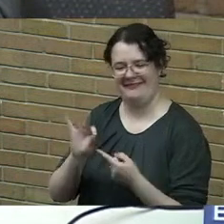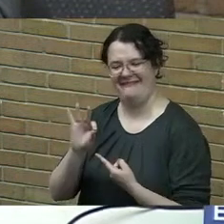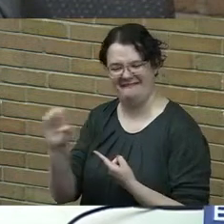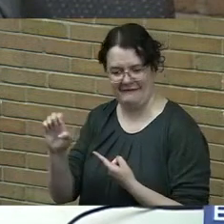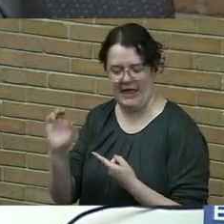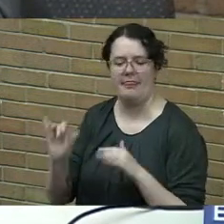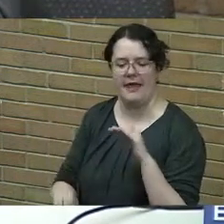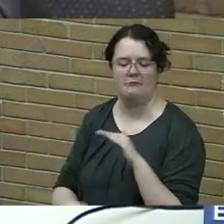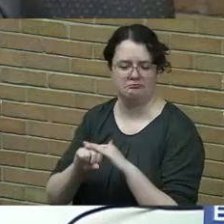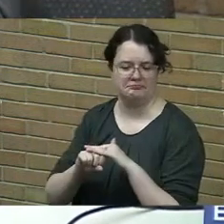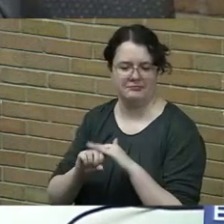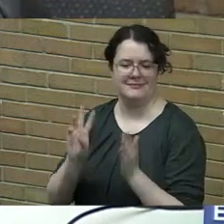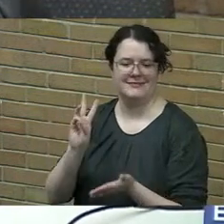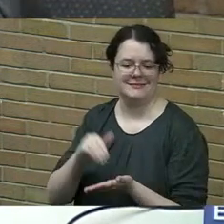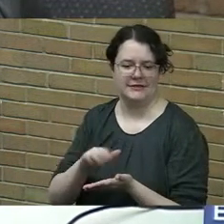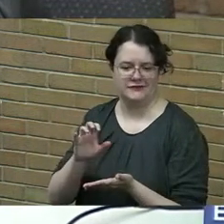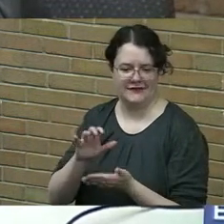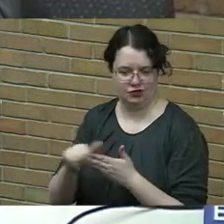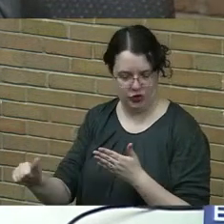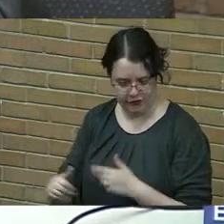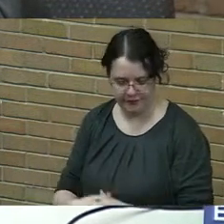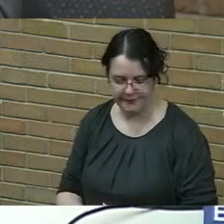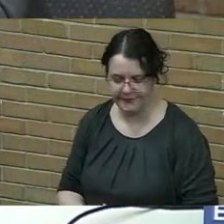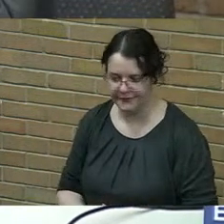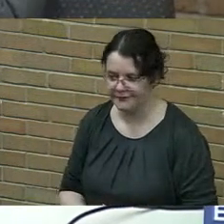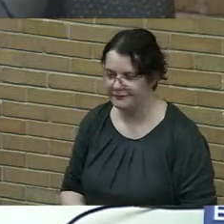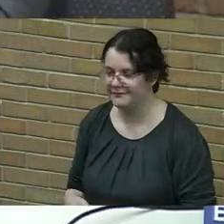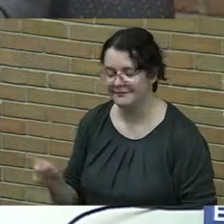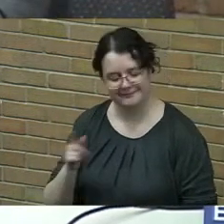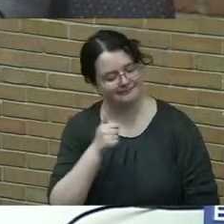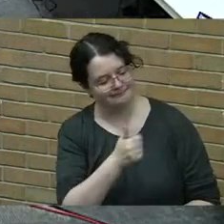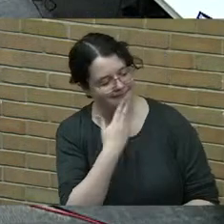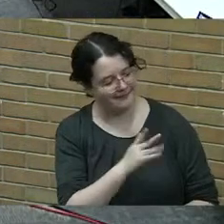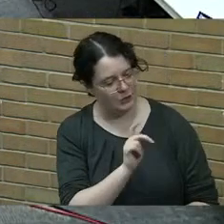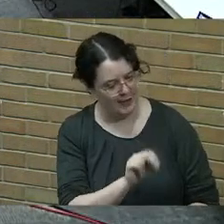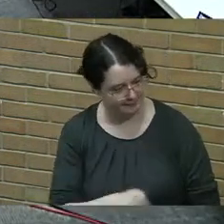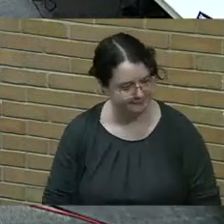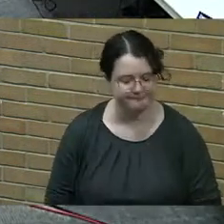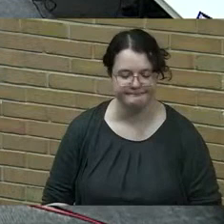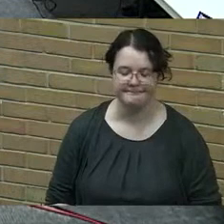exceed $6,500. Thanks, Ken.